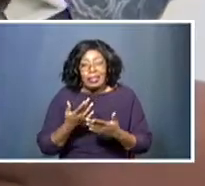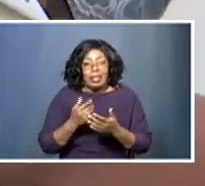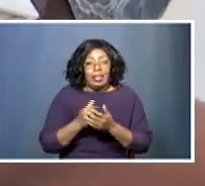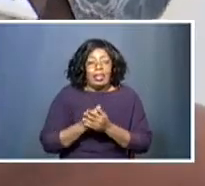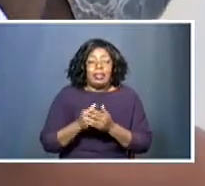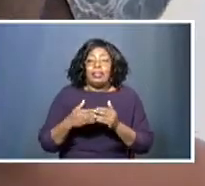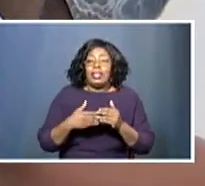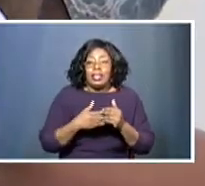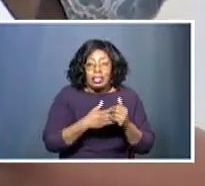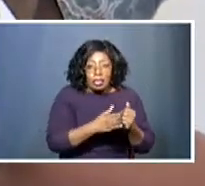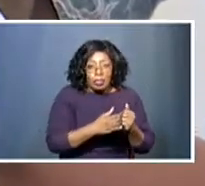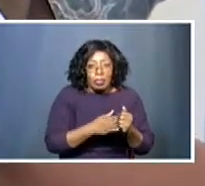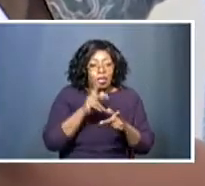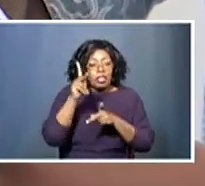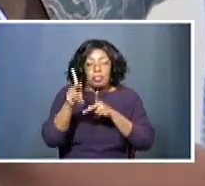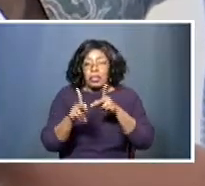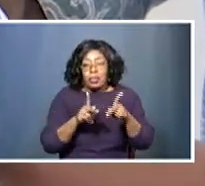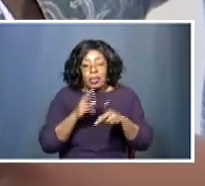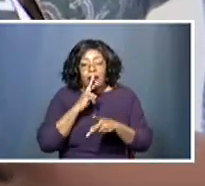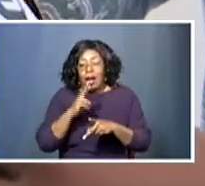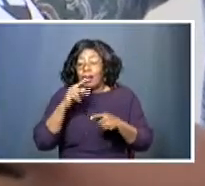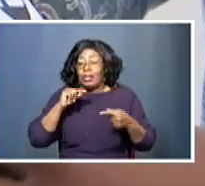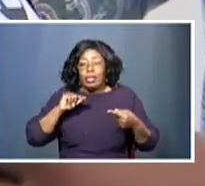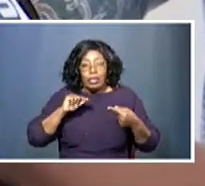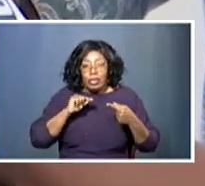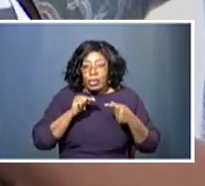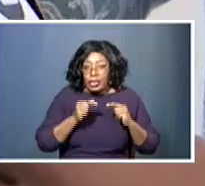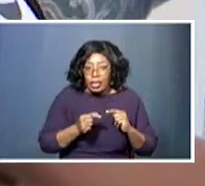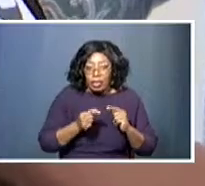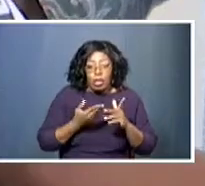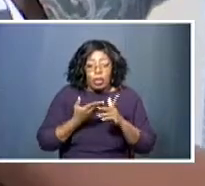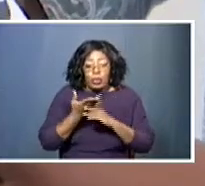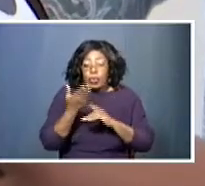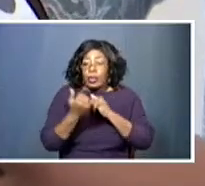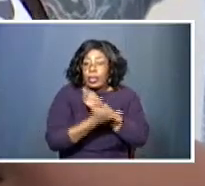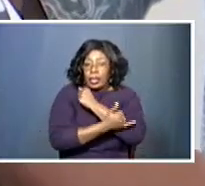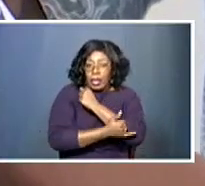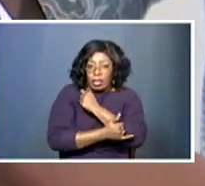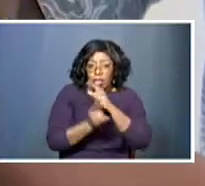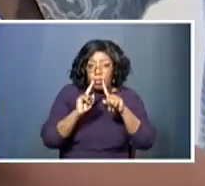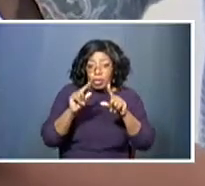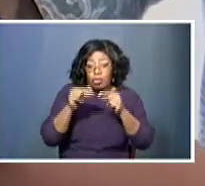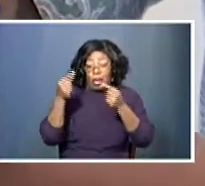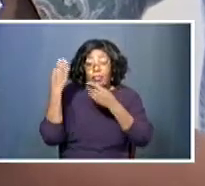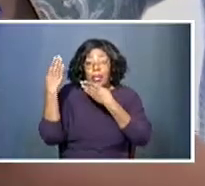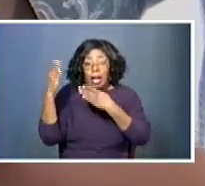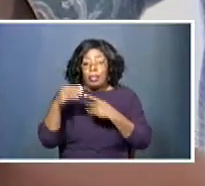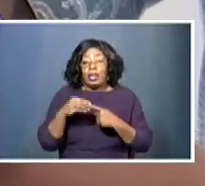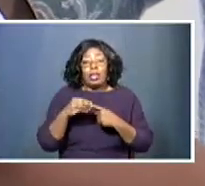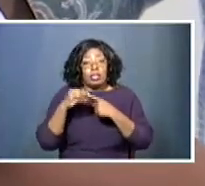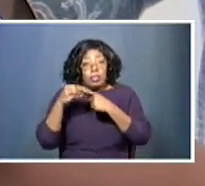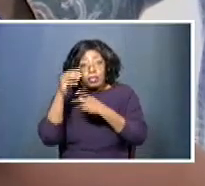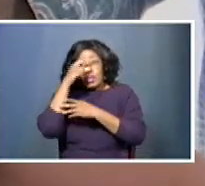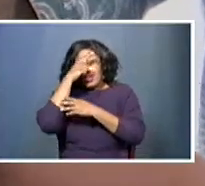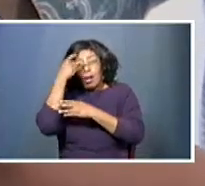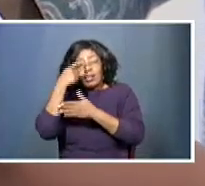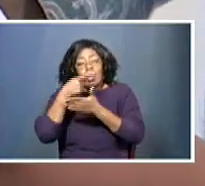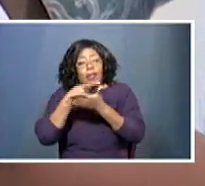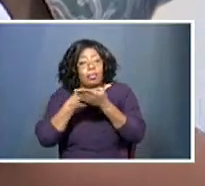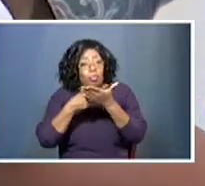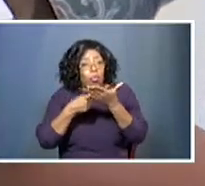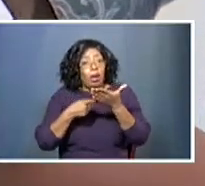because people continue to be hurting throughout the country, but on Grand Bahama Island in particular because of what